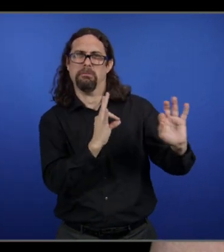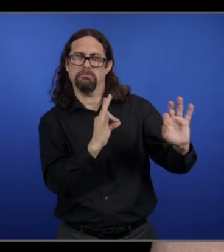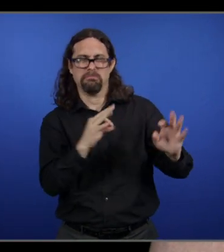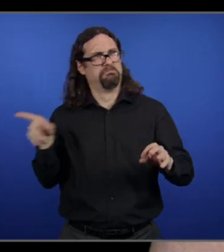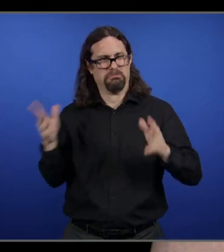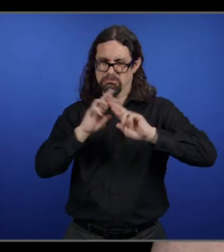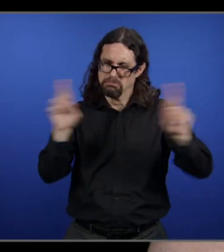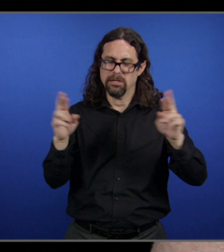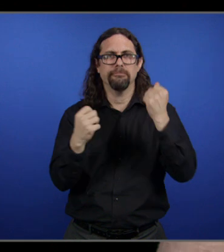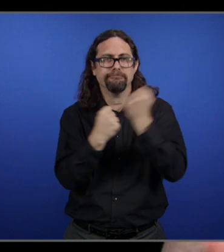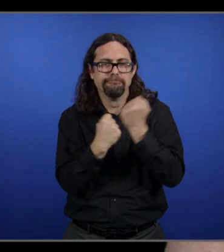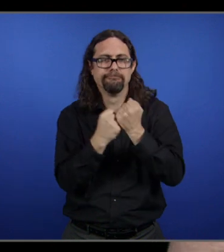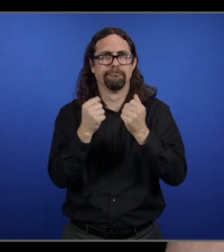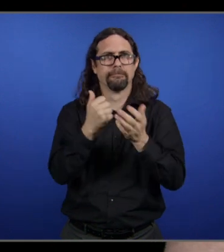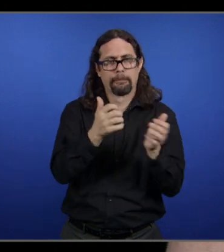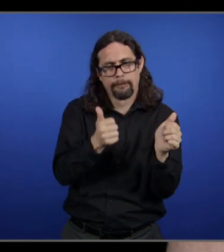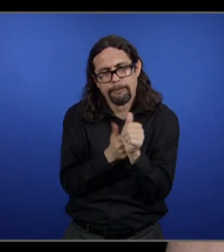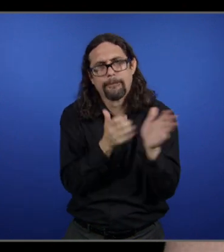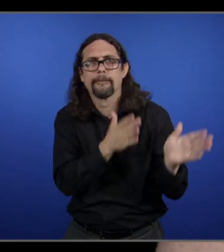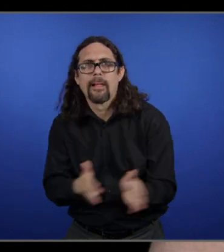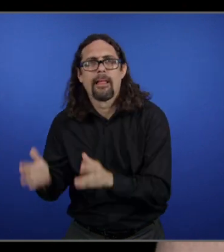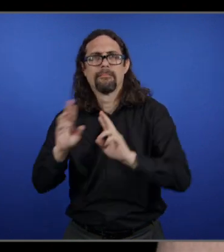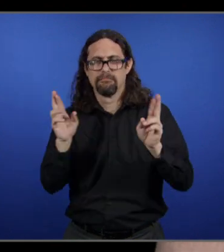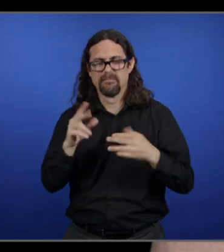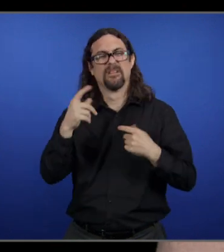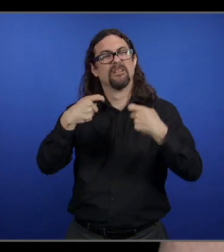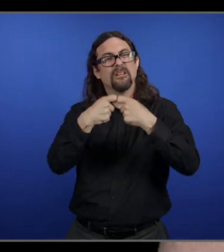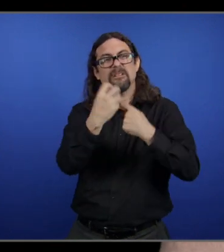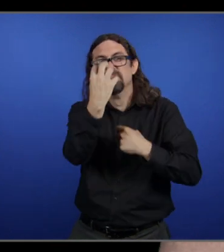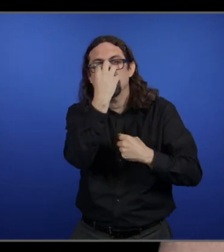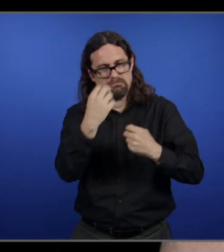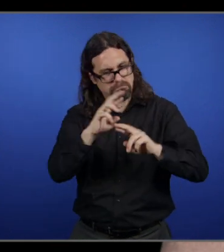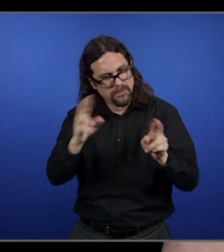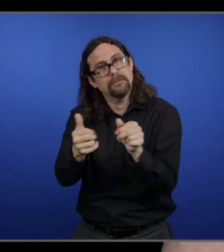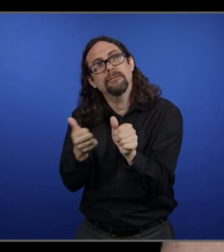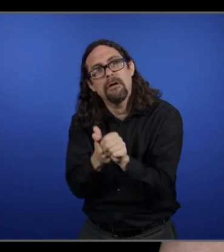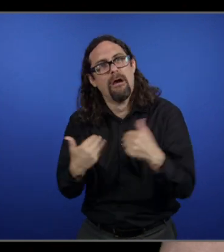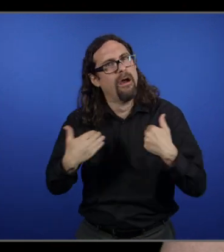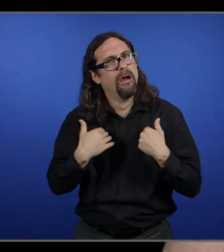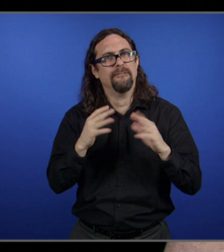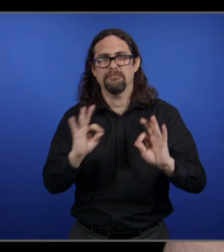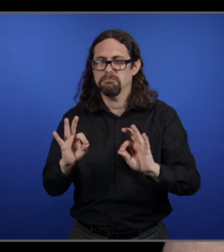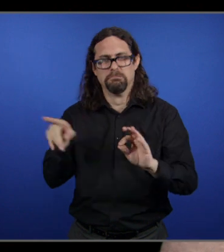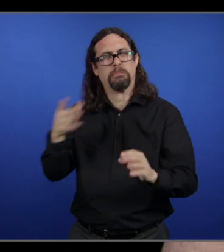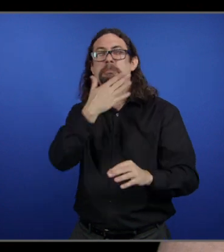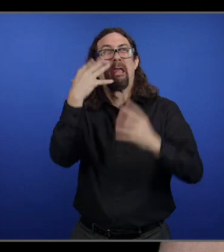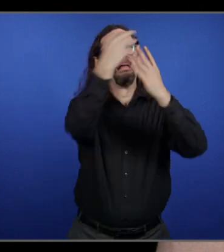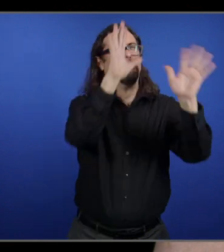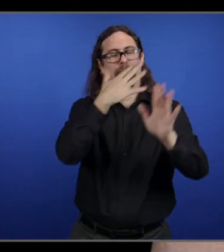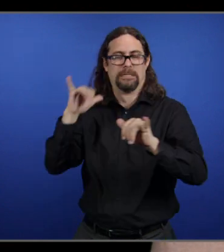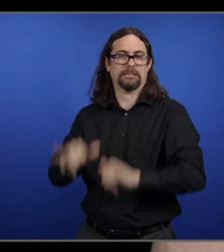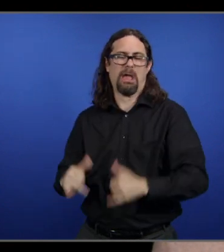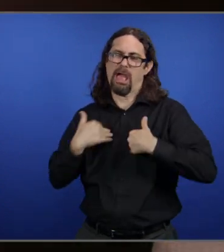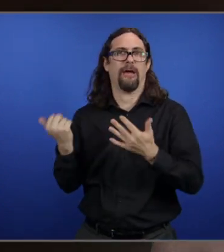were fine, that Kevin had a support system and was prepared with backup battery power for his ventilator, so it was safer for